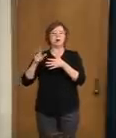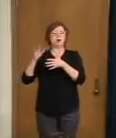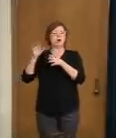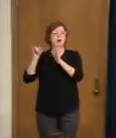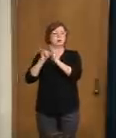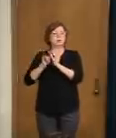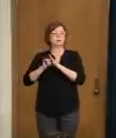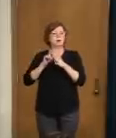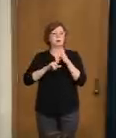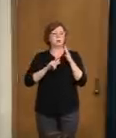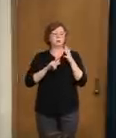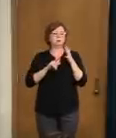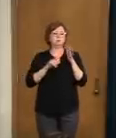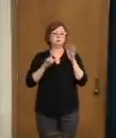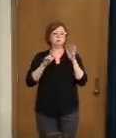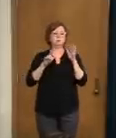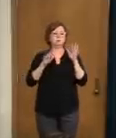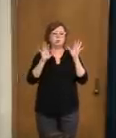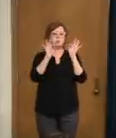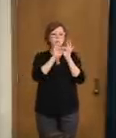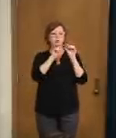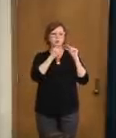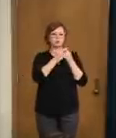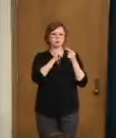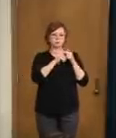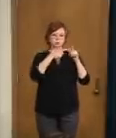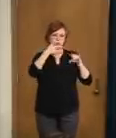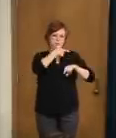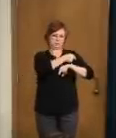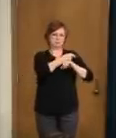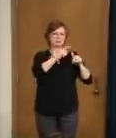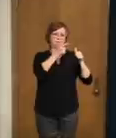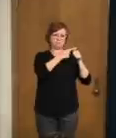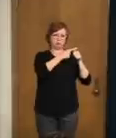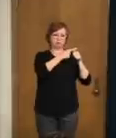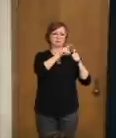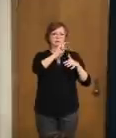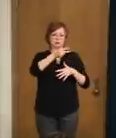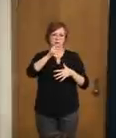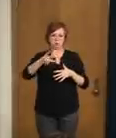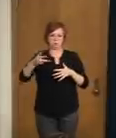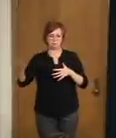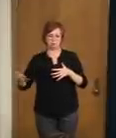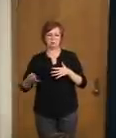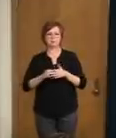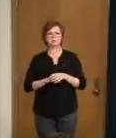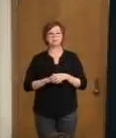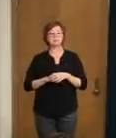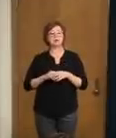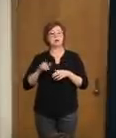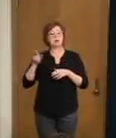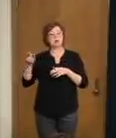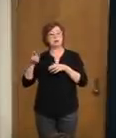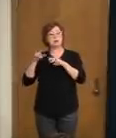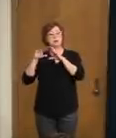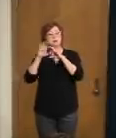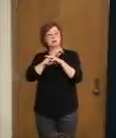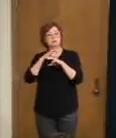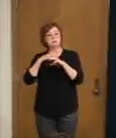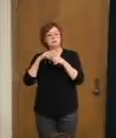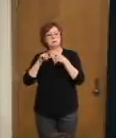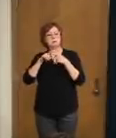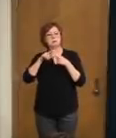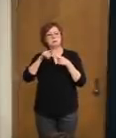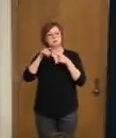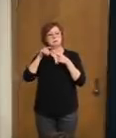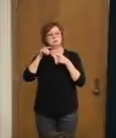priority populations. And this is based on advice and recommendations coming from an advisory committee of clinical and ethical